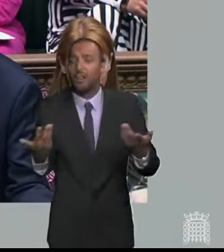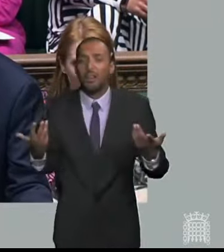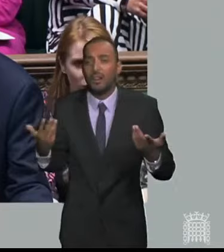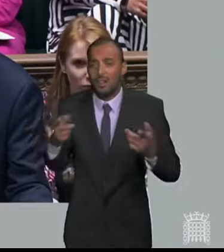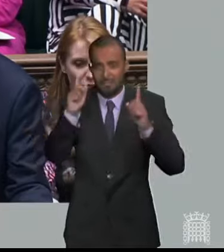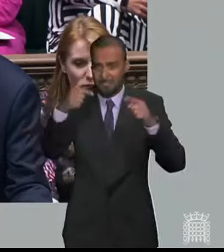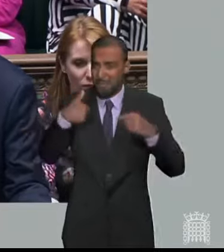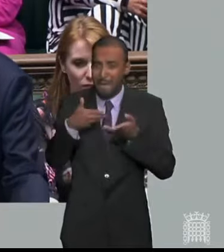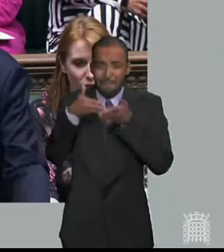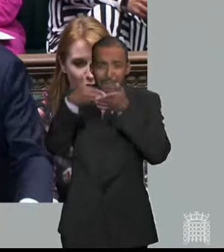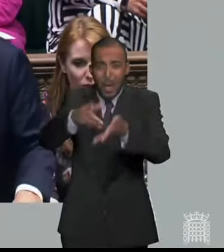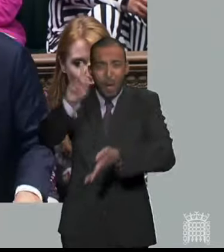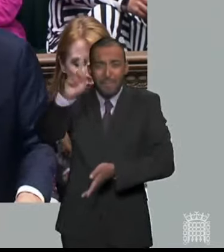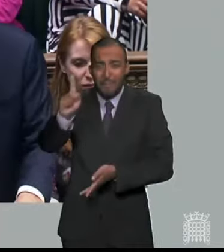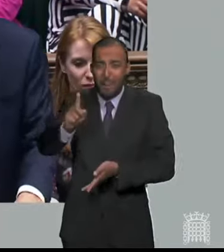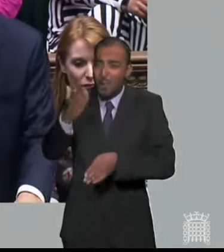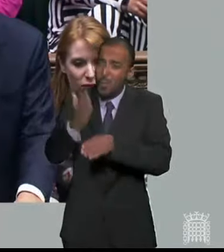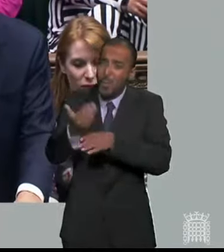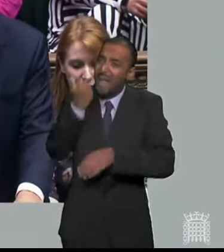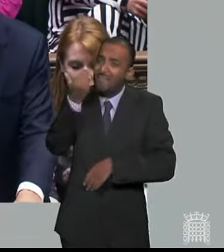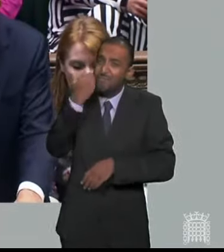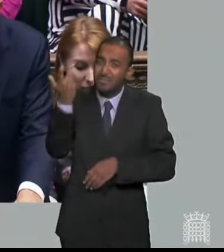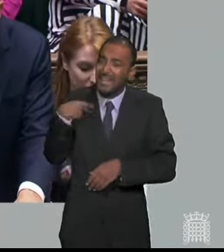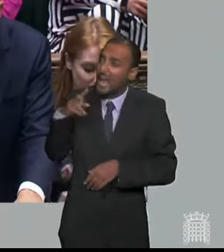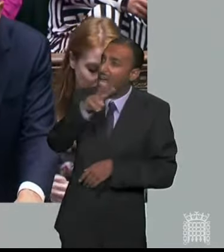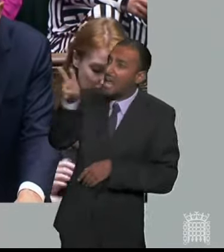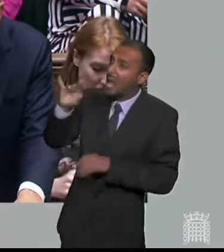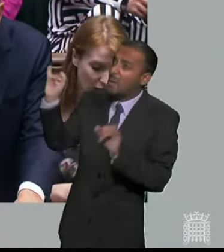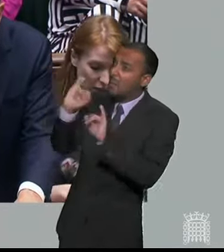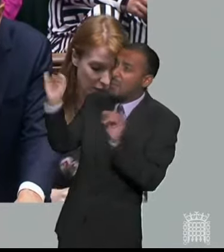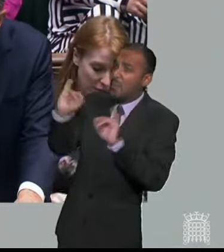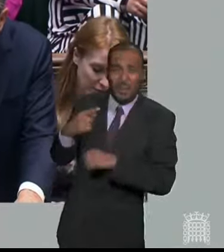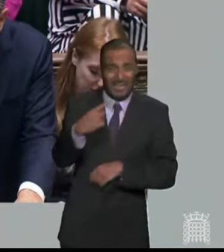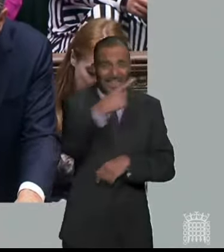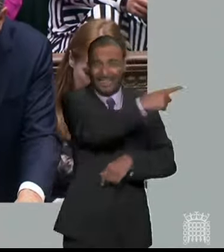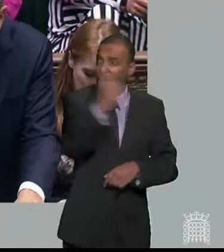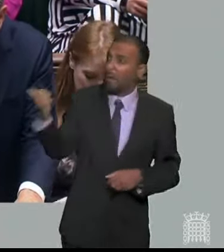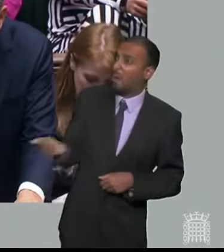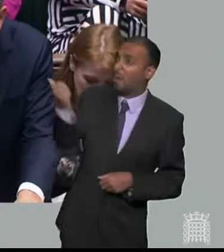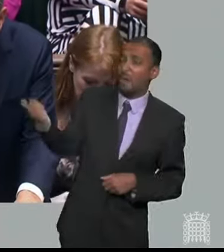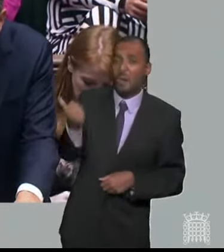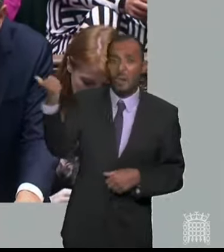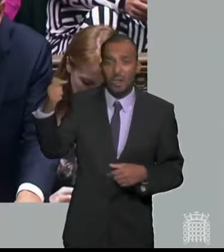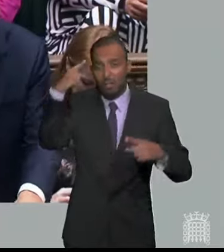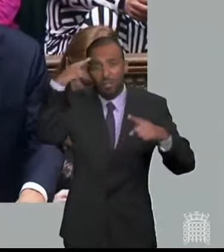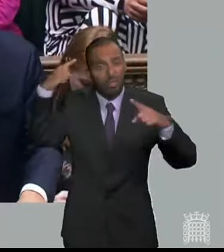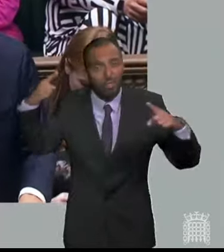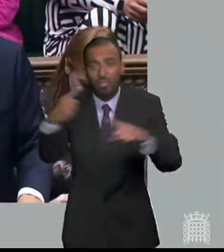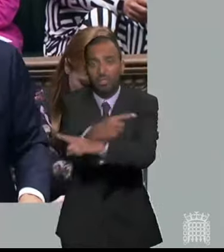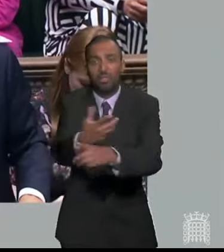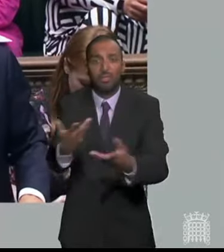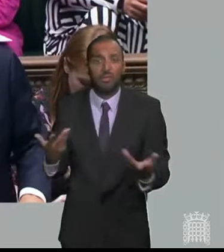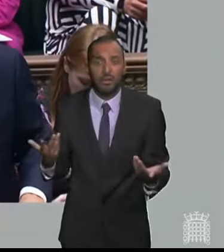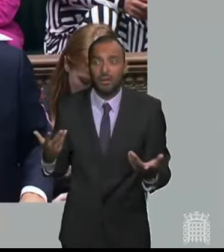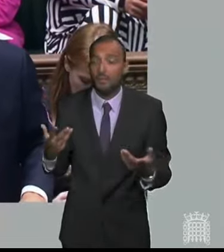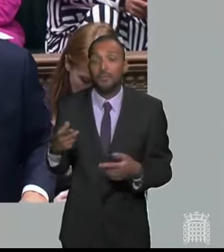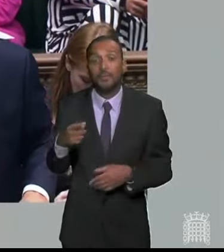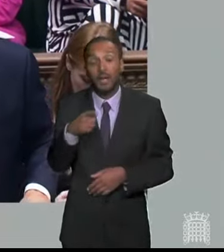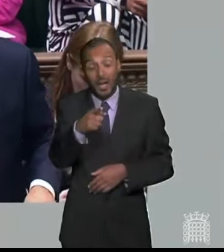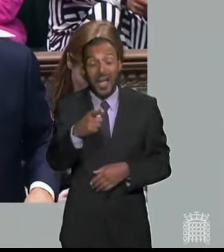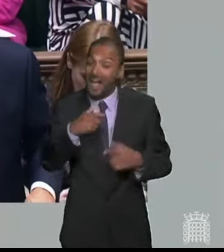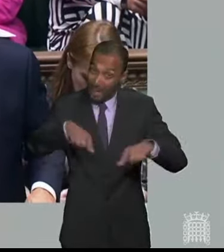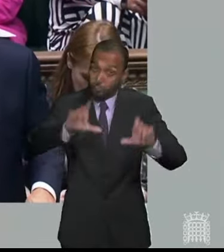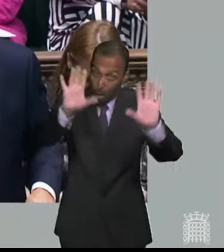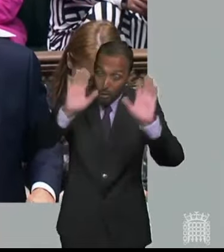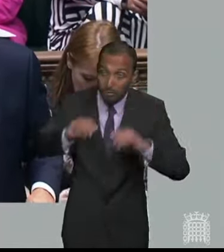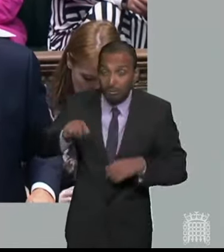people across this country. And, Mr. Speaker, let's go on. This is a long list. At least 6 schools in Essex